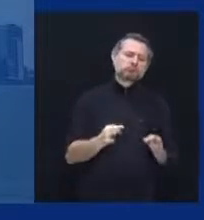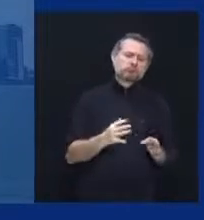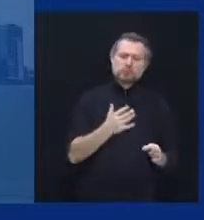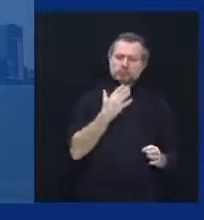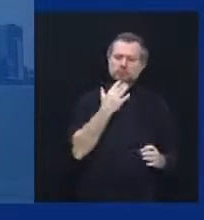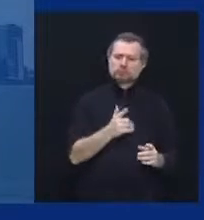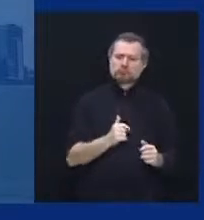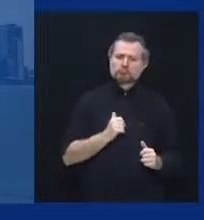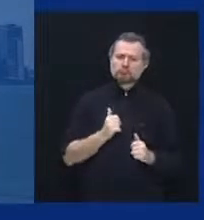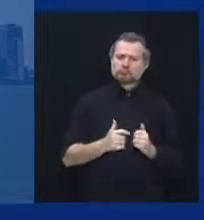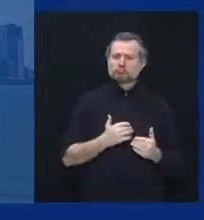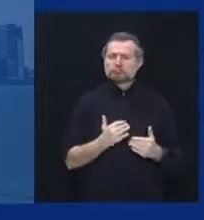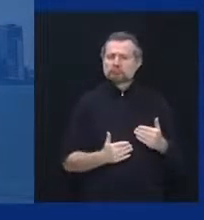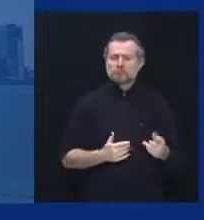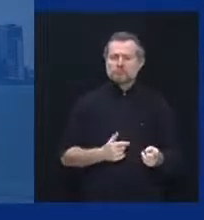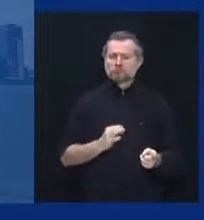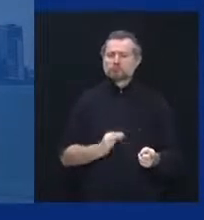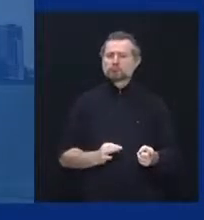disturbingly